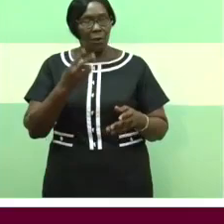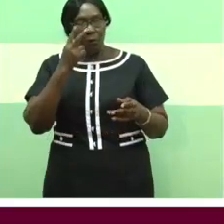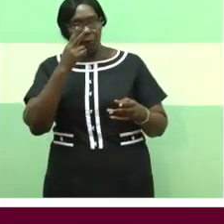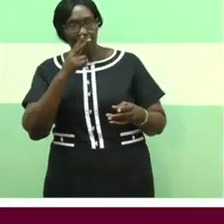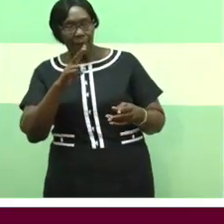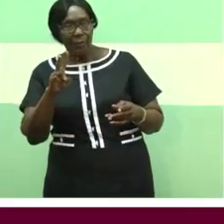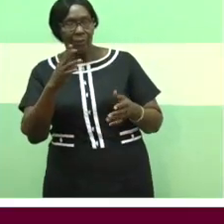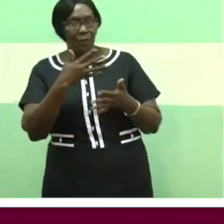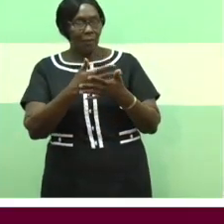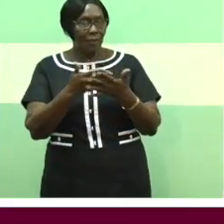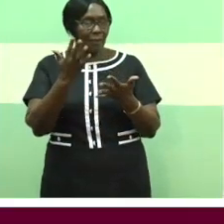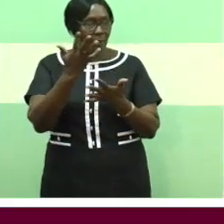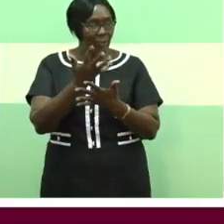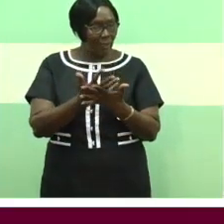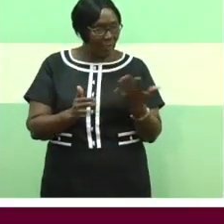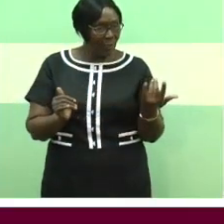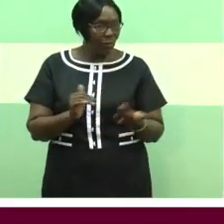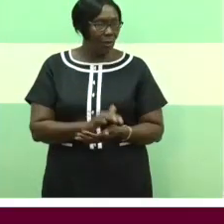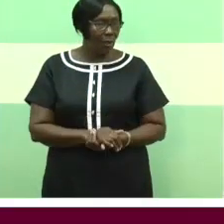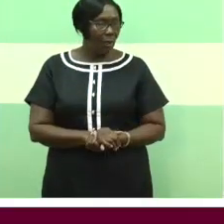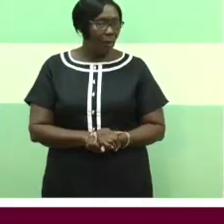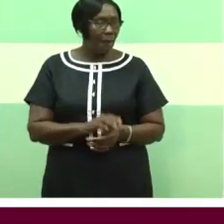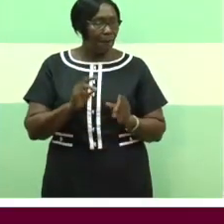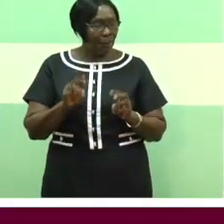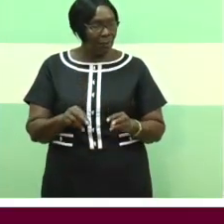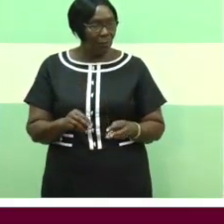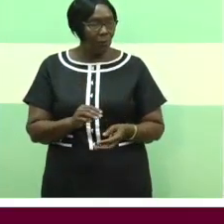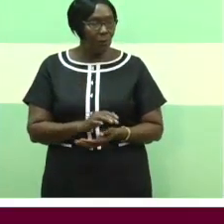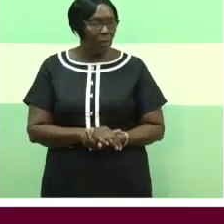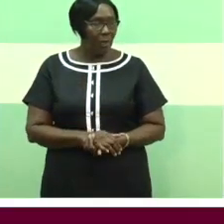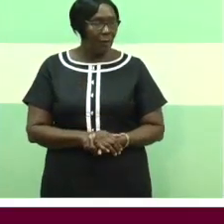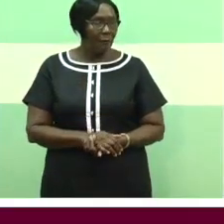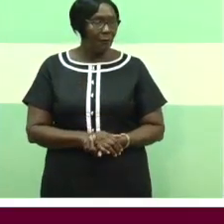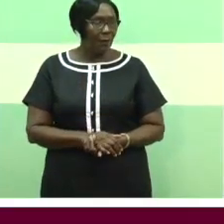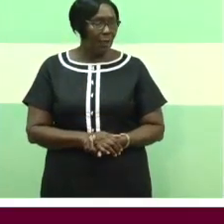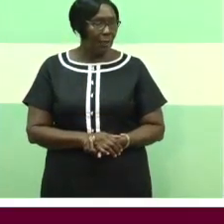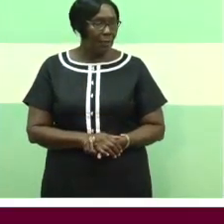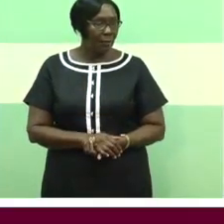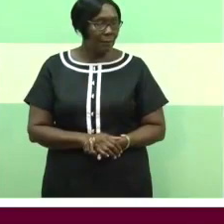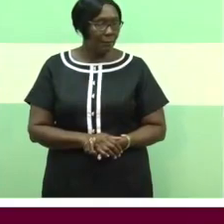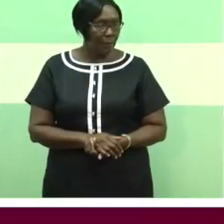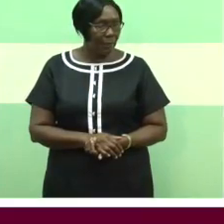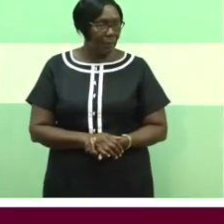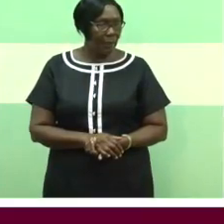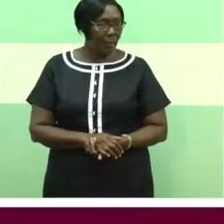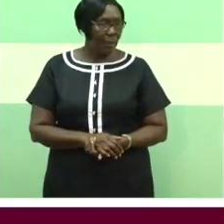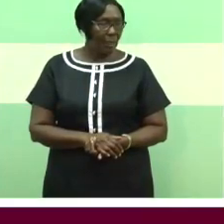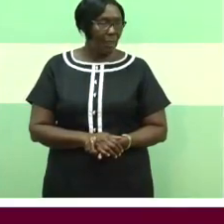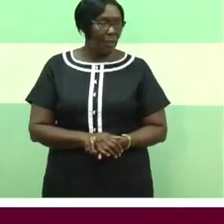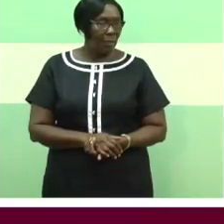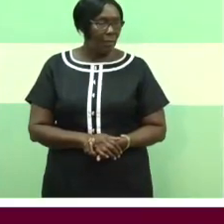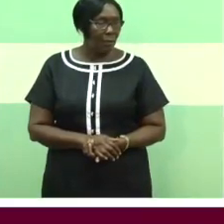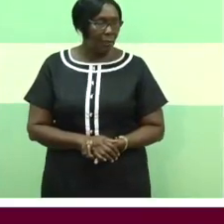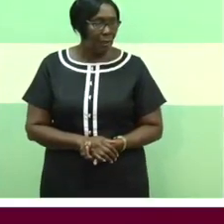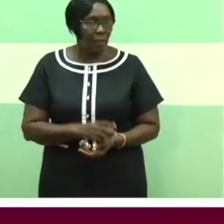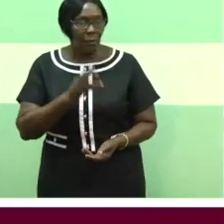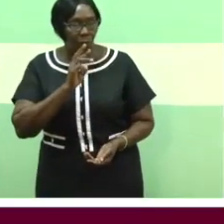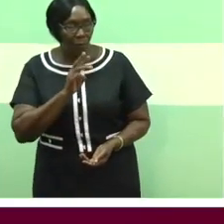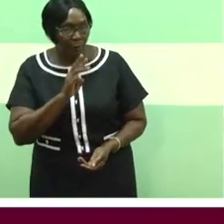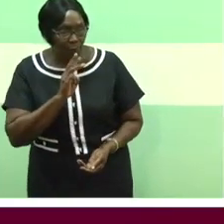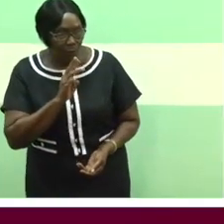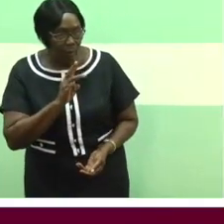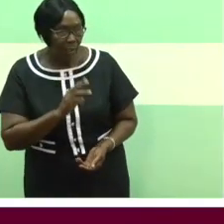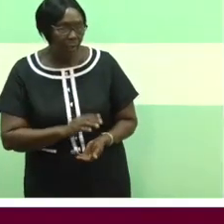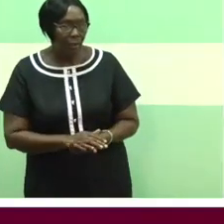visual schedule. Now, for persons who may not have all that space, we have some here. So we have water